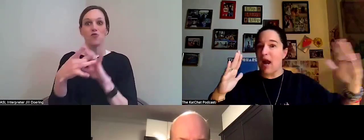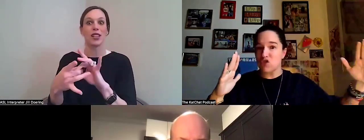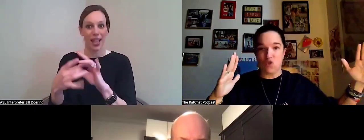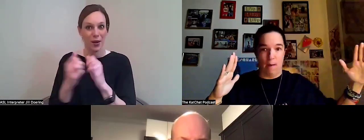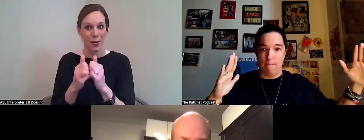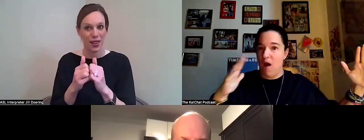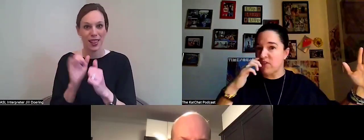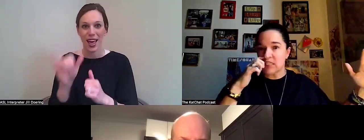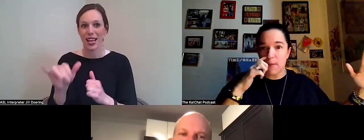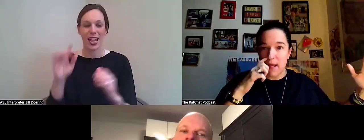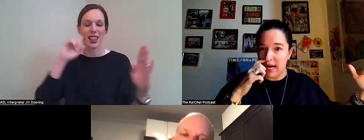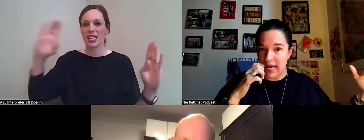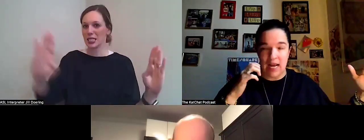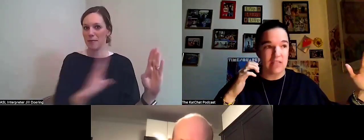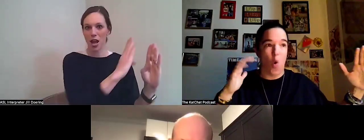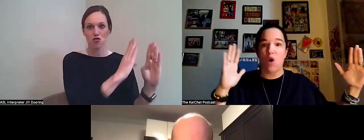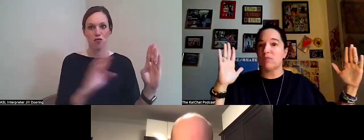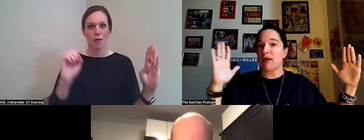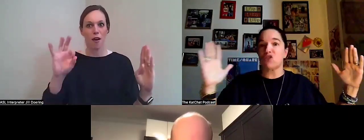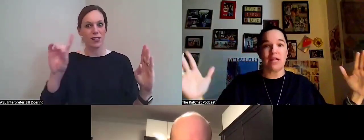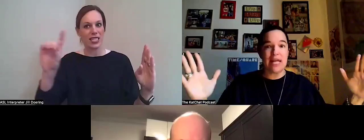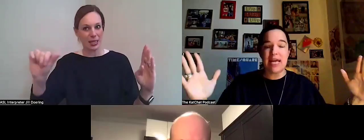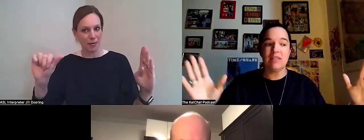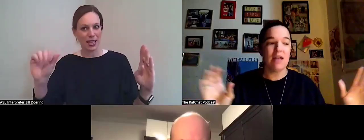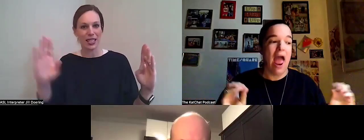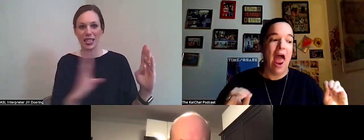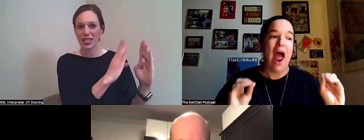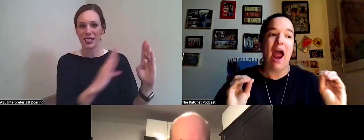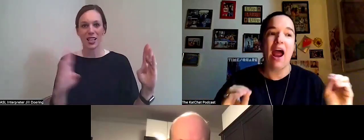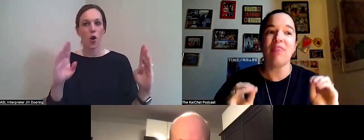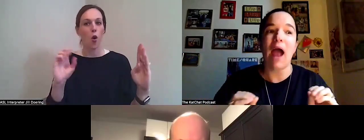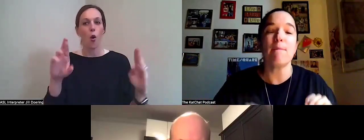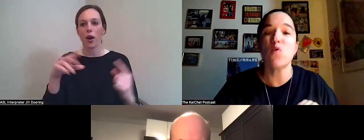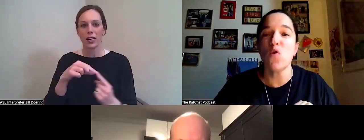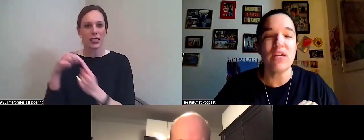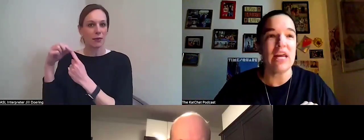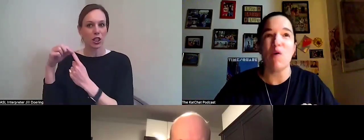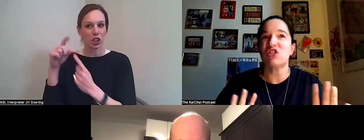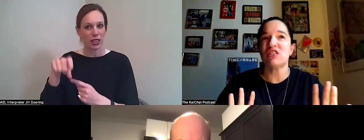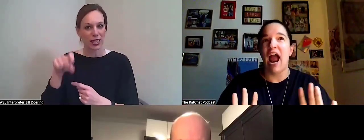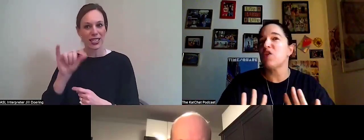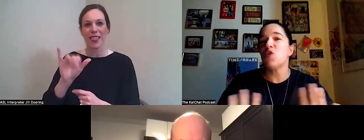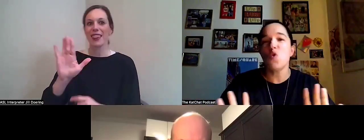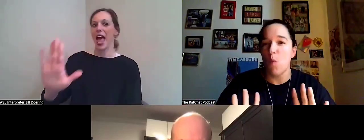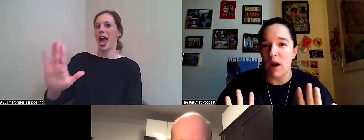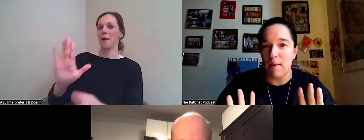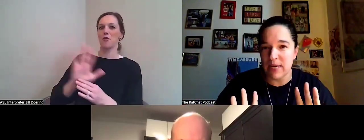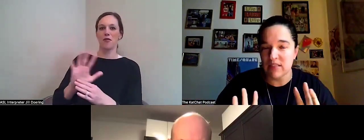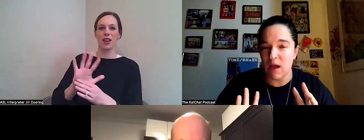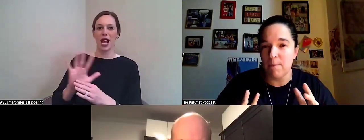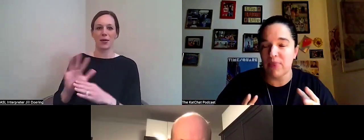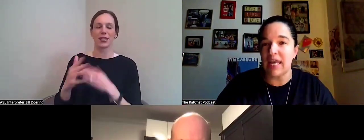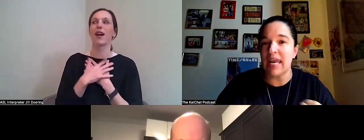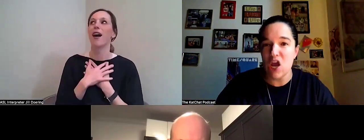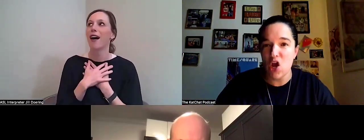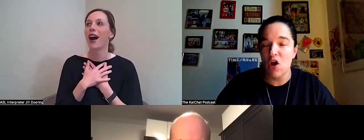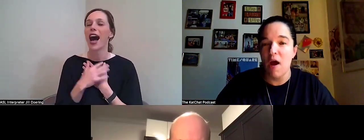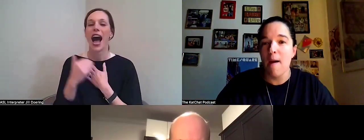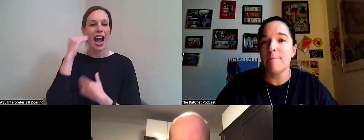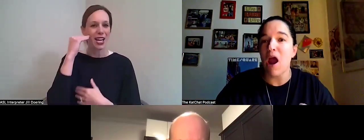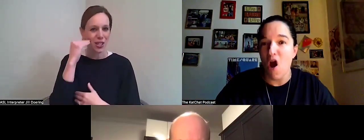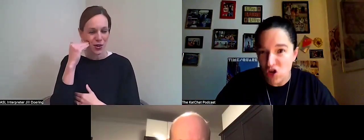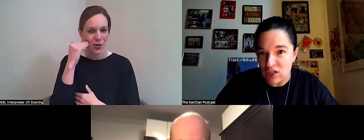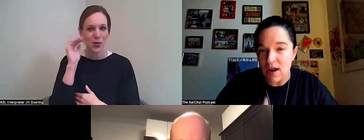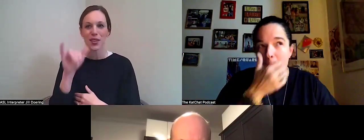a spectrum of disabilities or special needs. And that movie, I was like, I knew it would be something